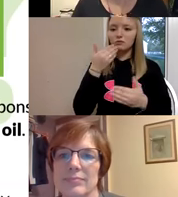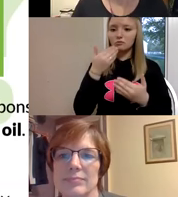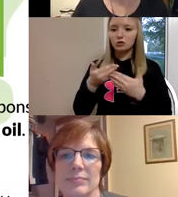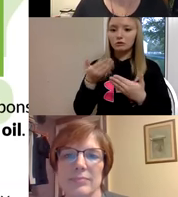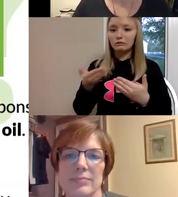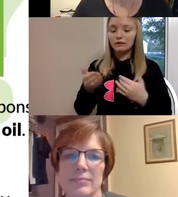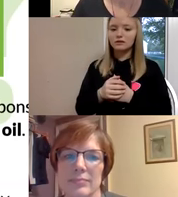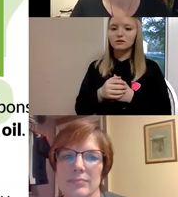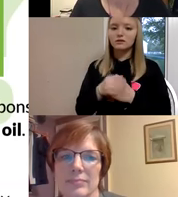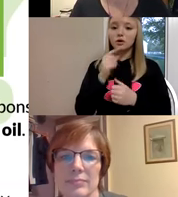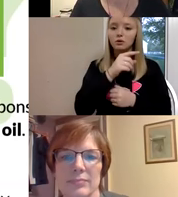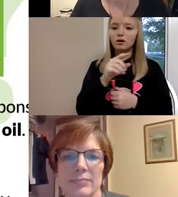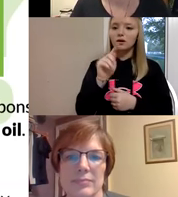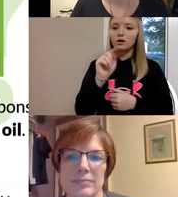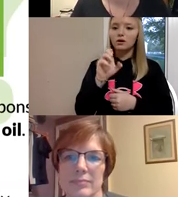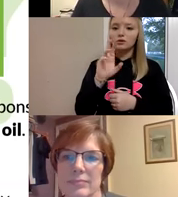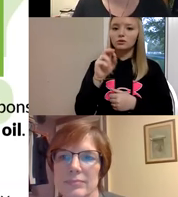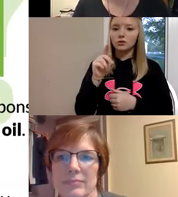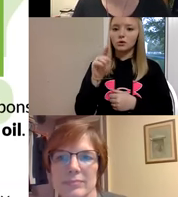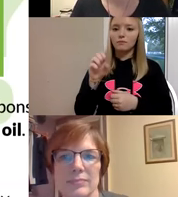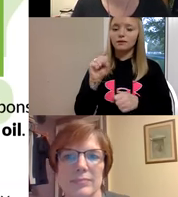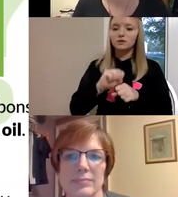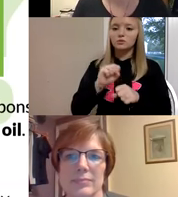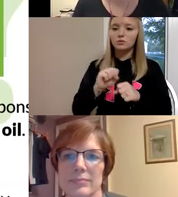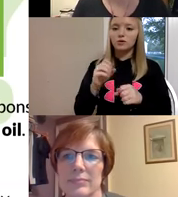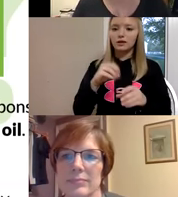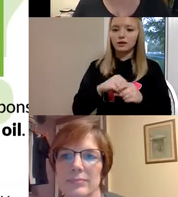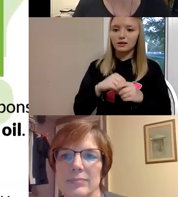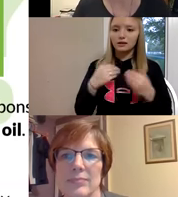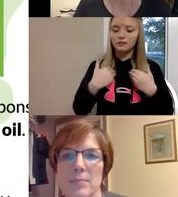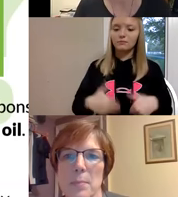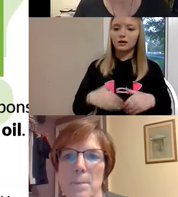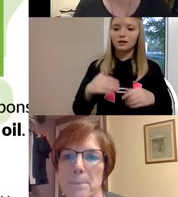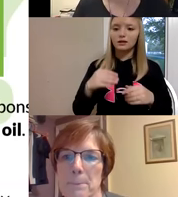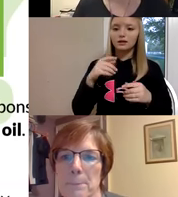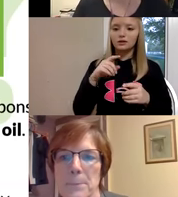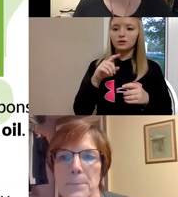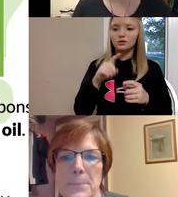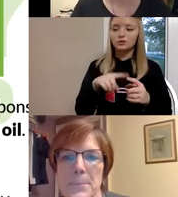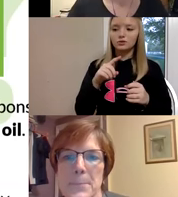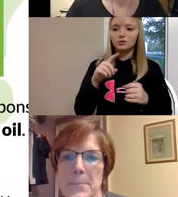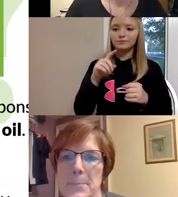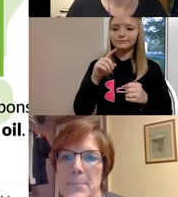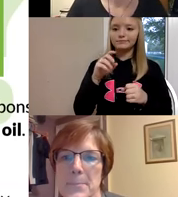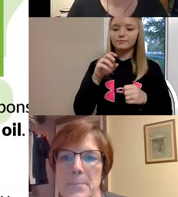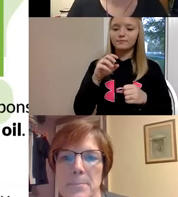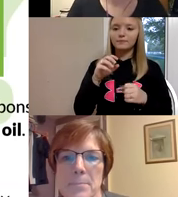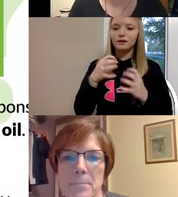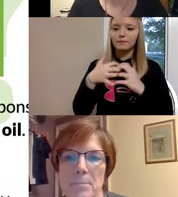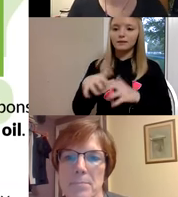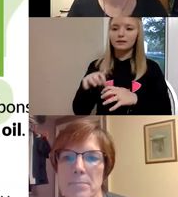our endocannabinoid system to significantly influence our body's ability to maintain homeostasis